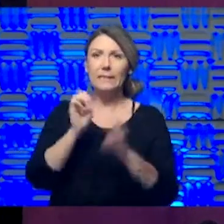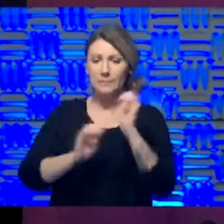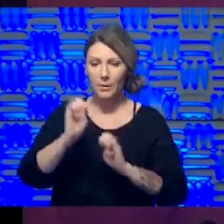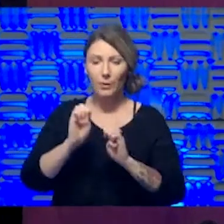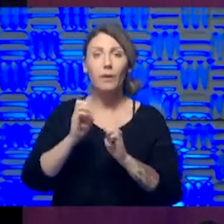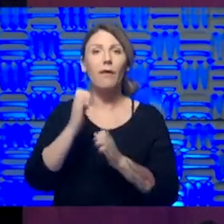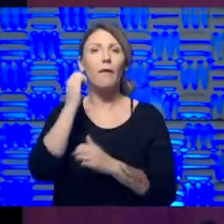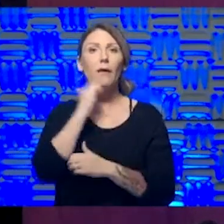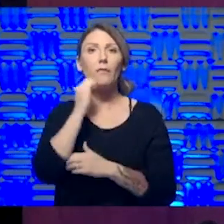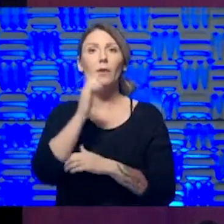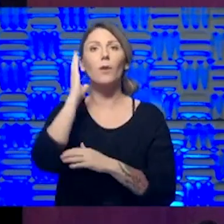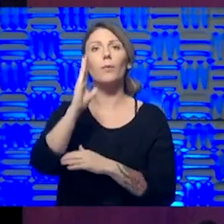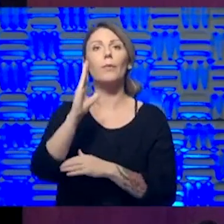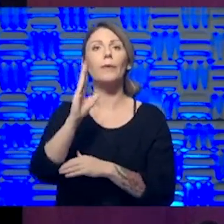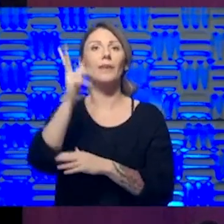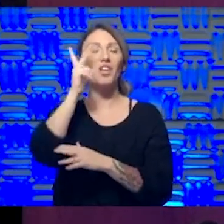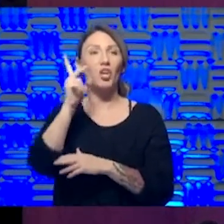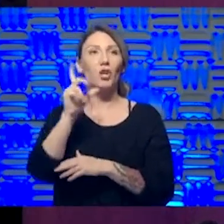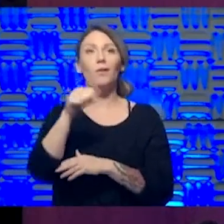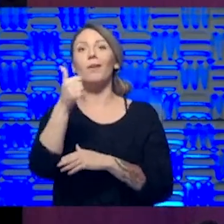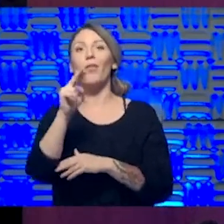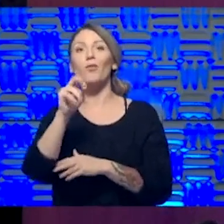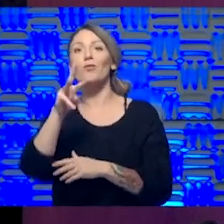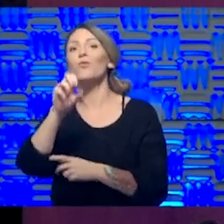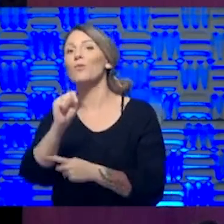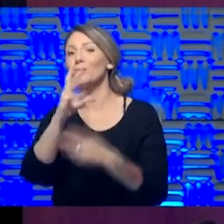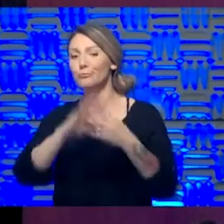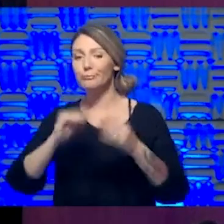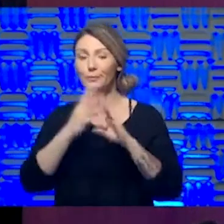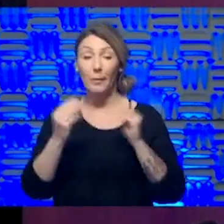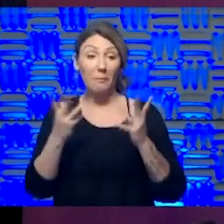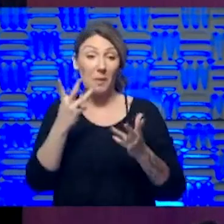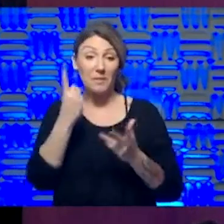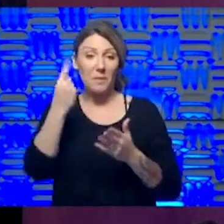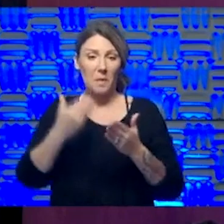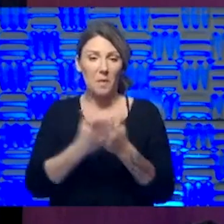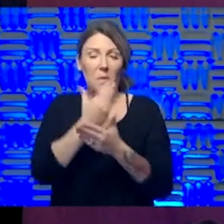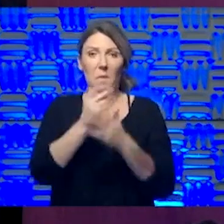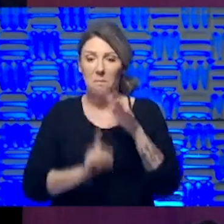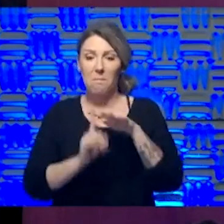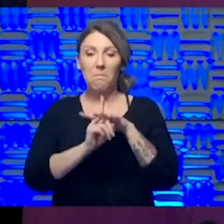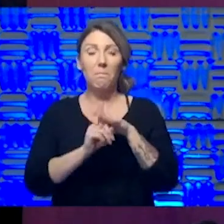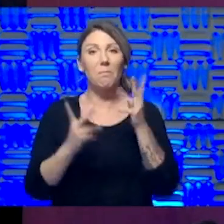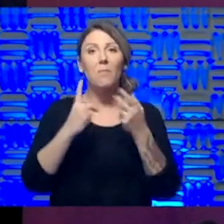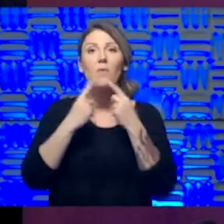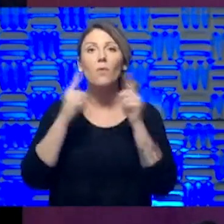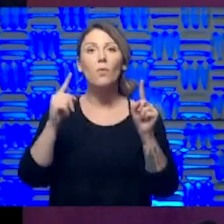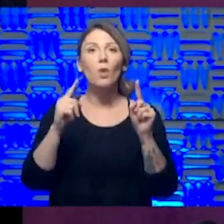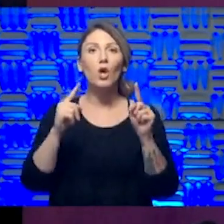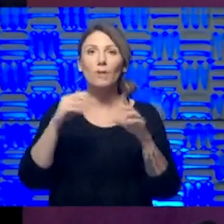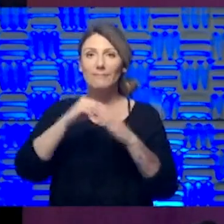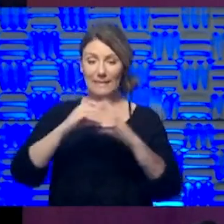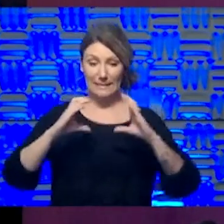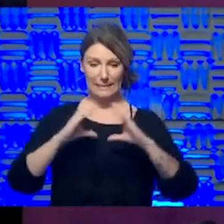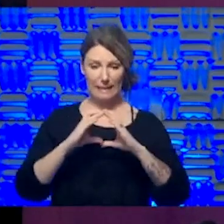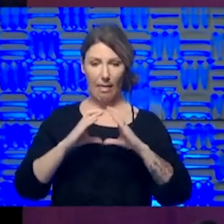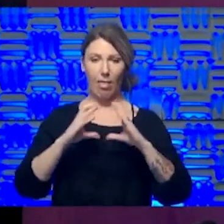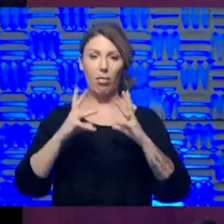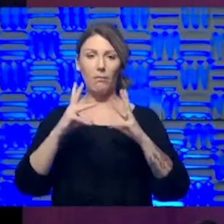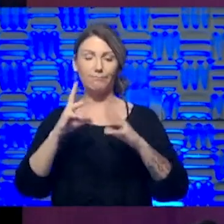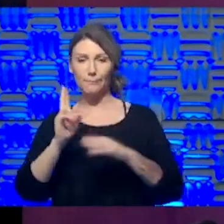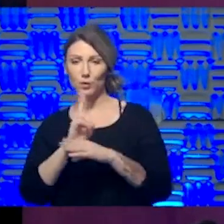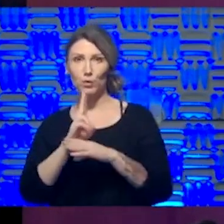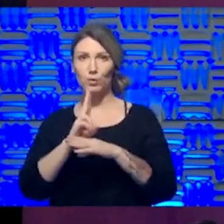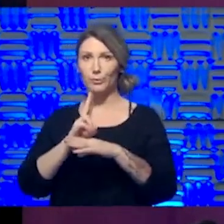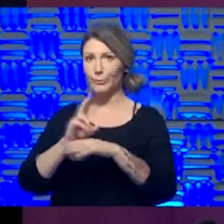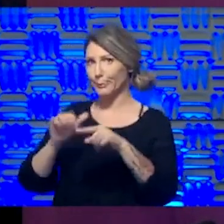hear another news story about a new thing that may work in the cell or in animals, that may work